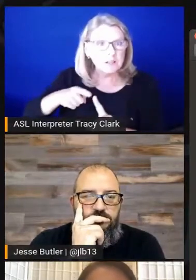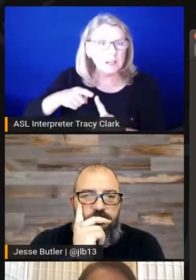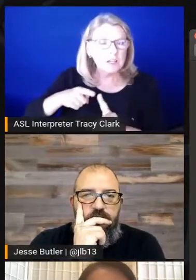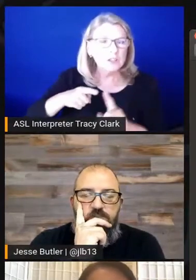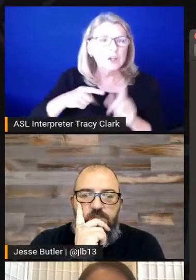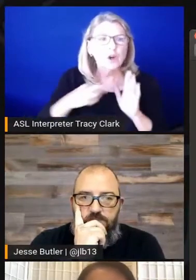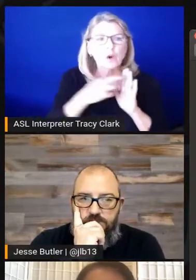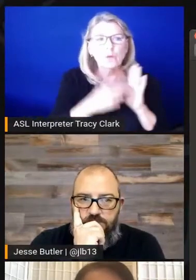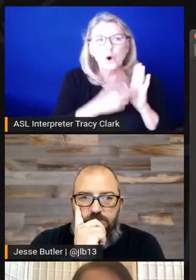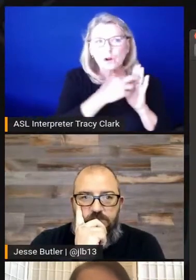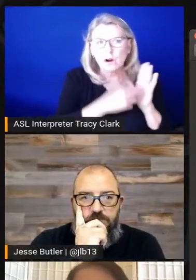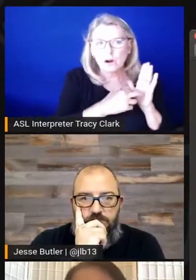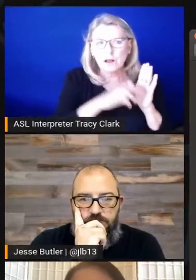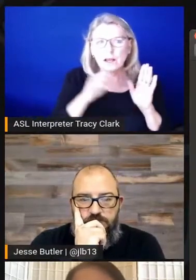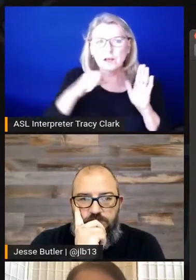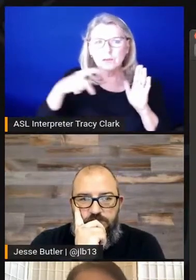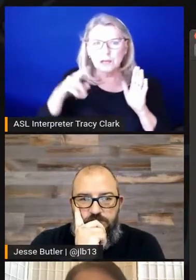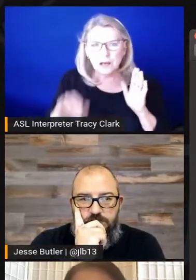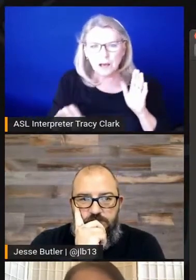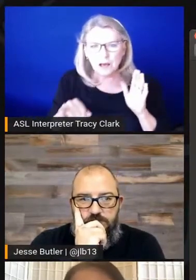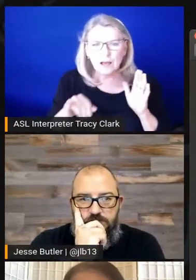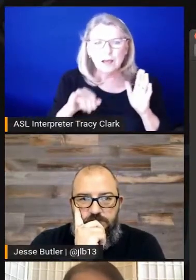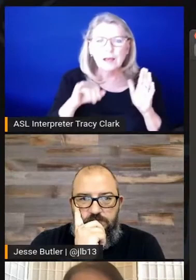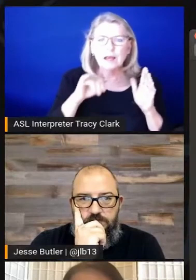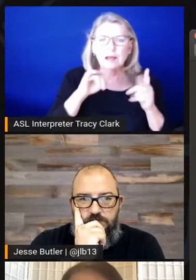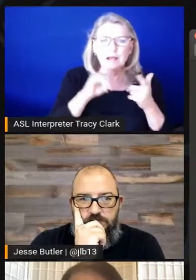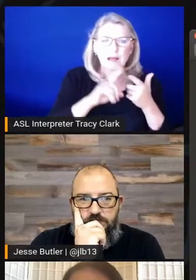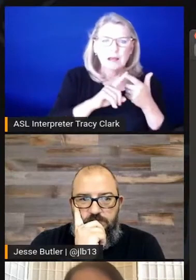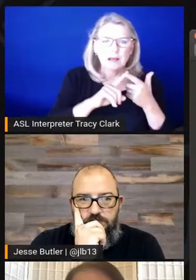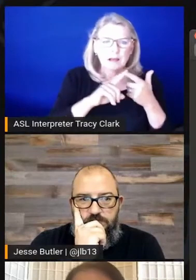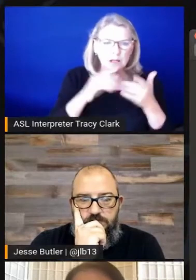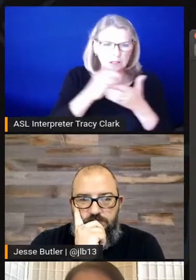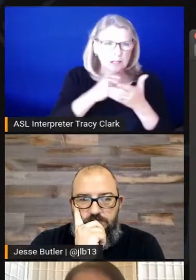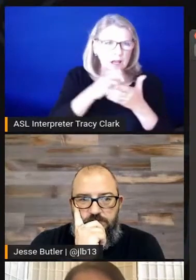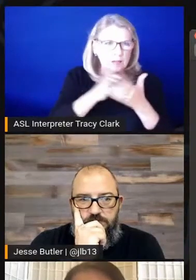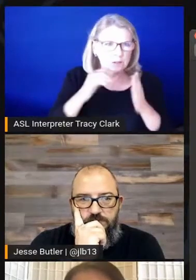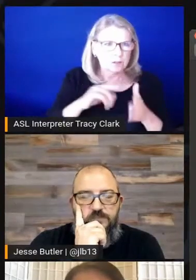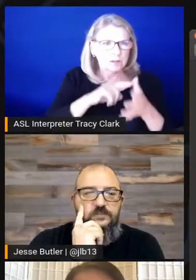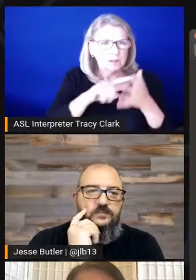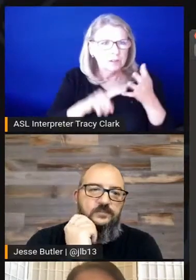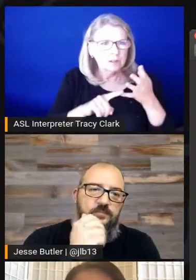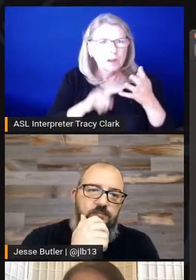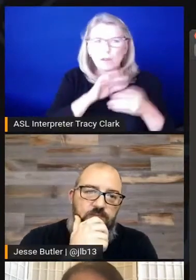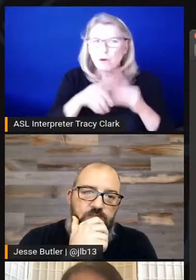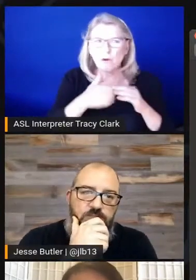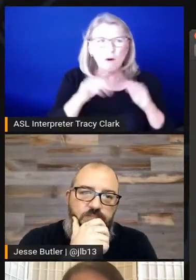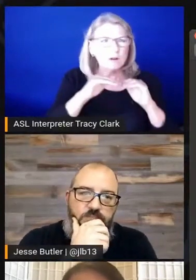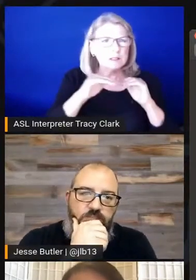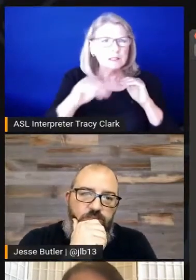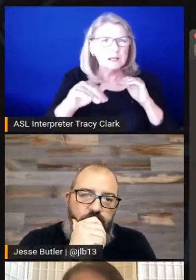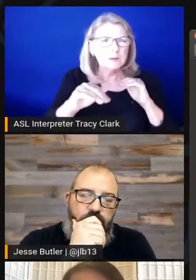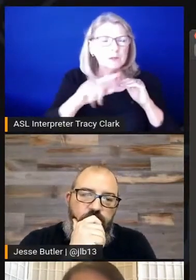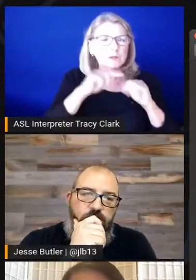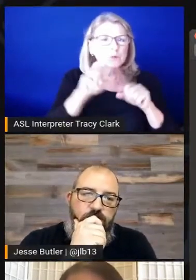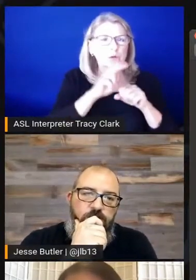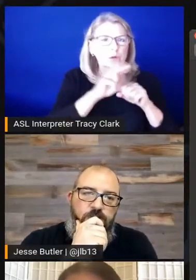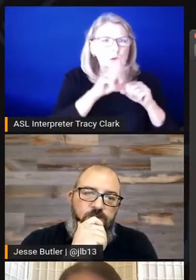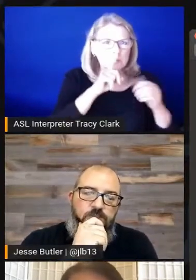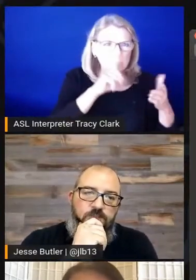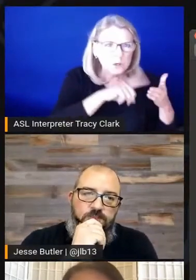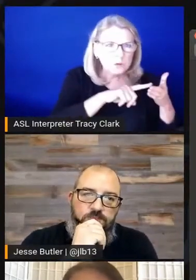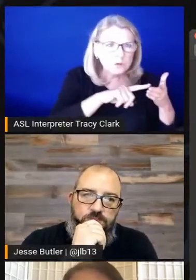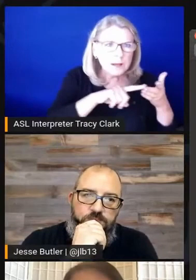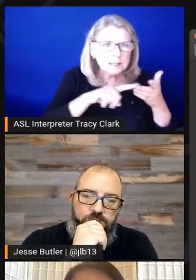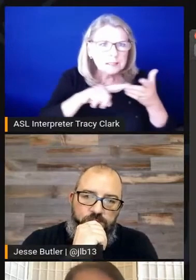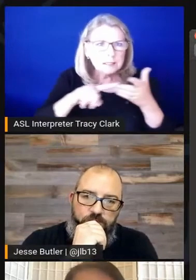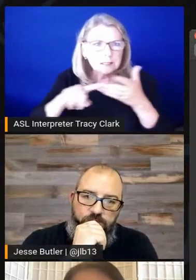the SDK, the collector, these are all stable for using tracing end to end. And you should be able to collect traces,